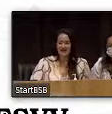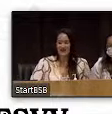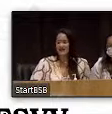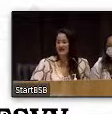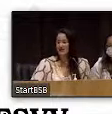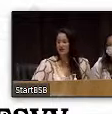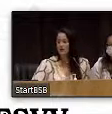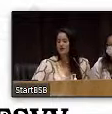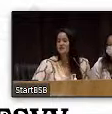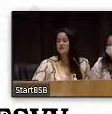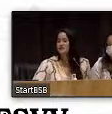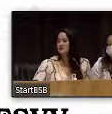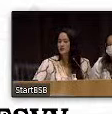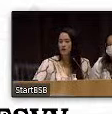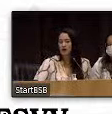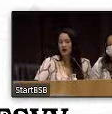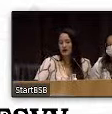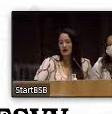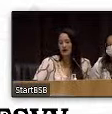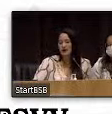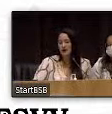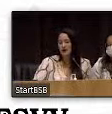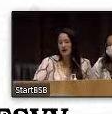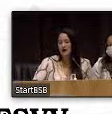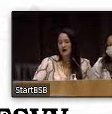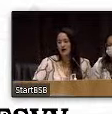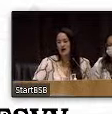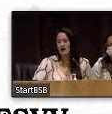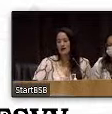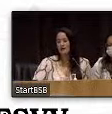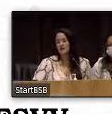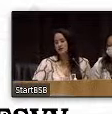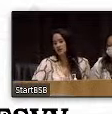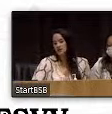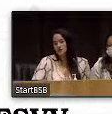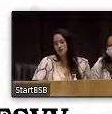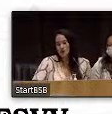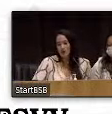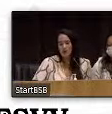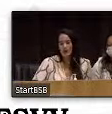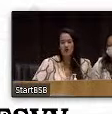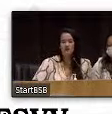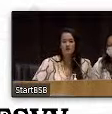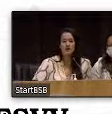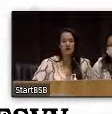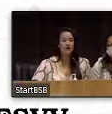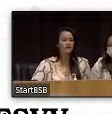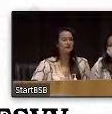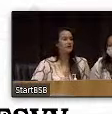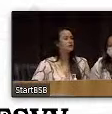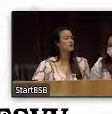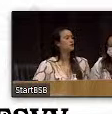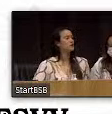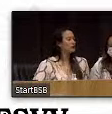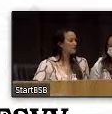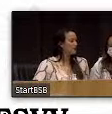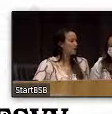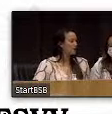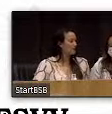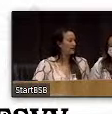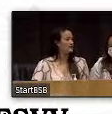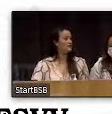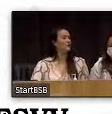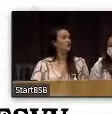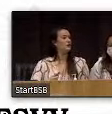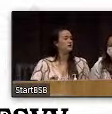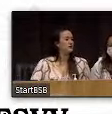And we dare say that many times it's because we have studies that prove